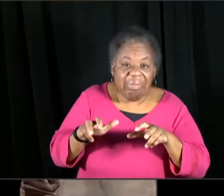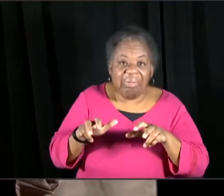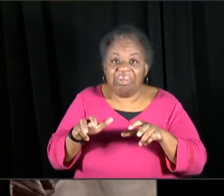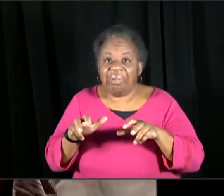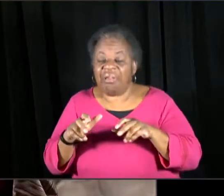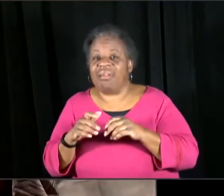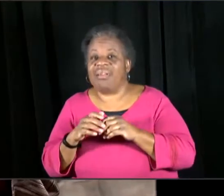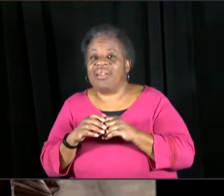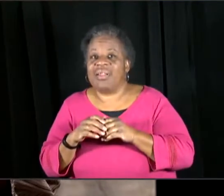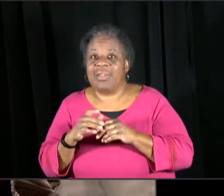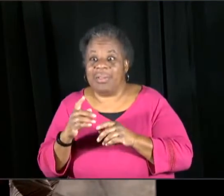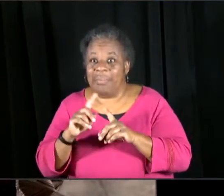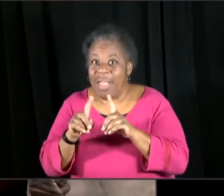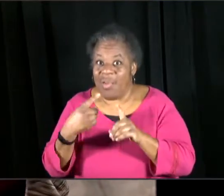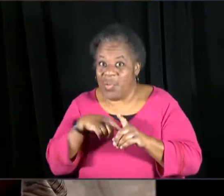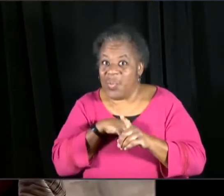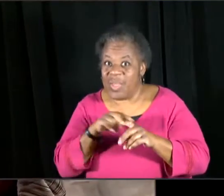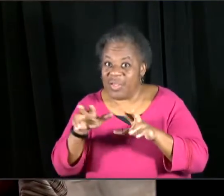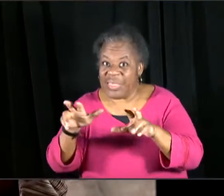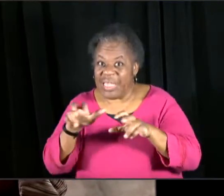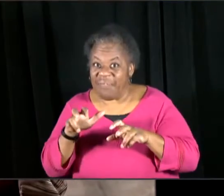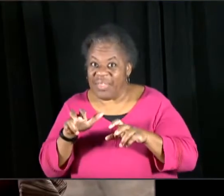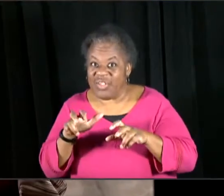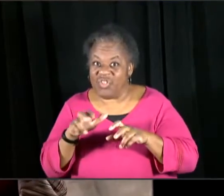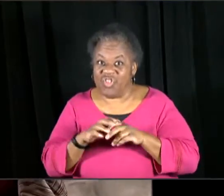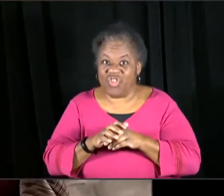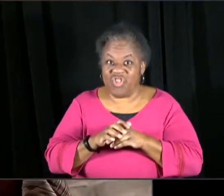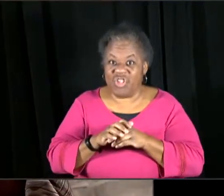selfish, wounded, manipulative.